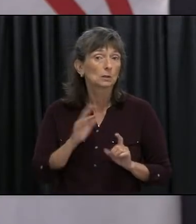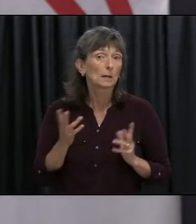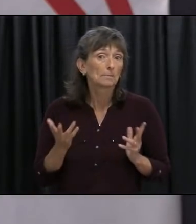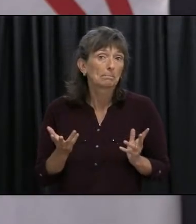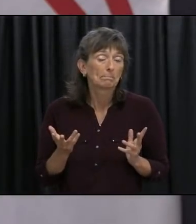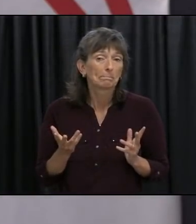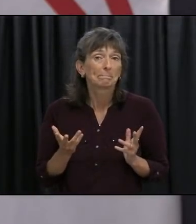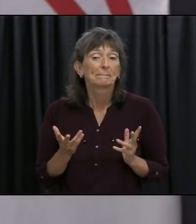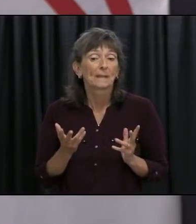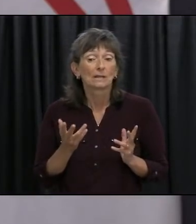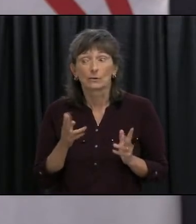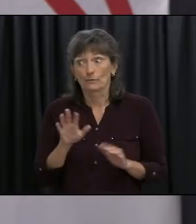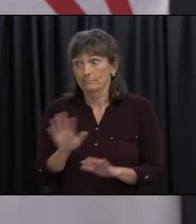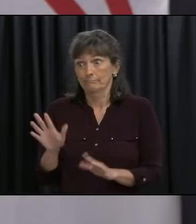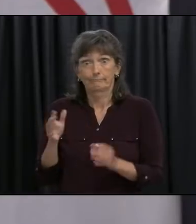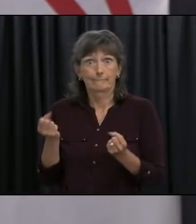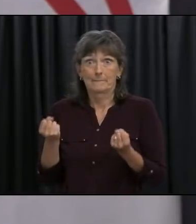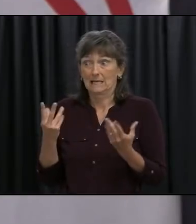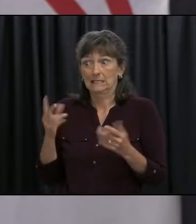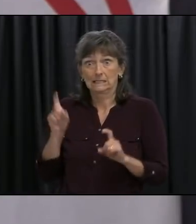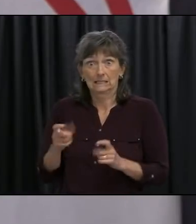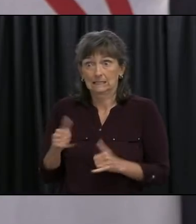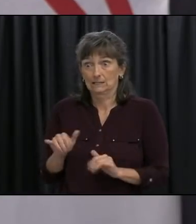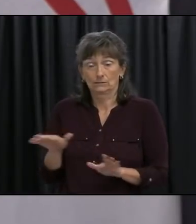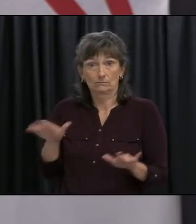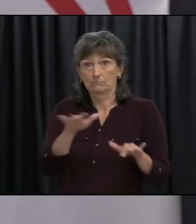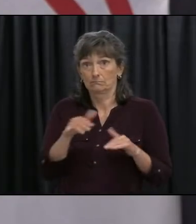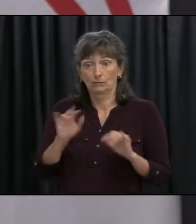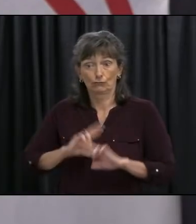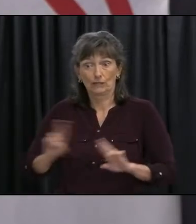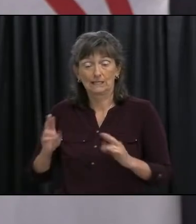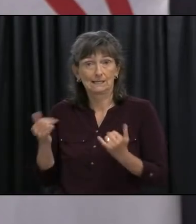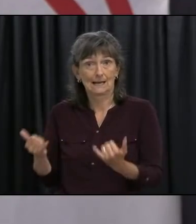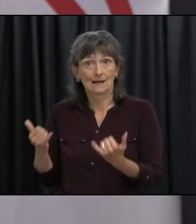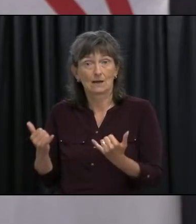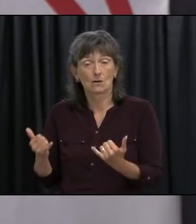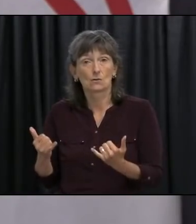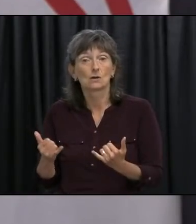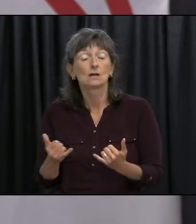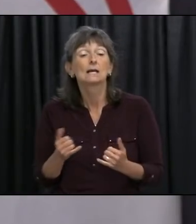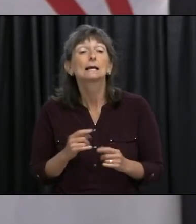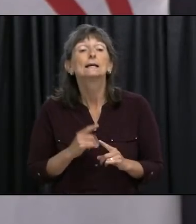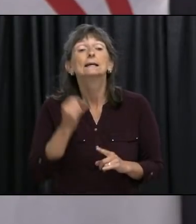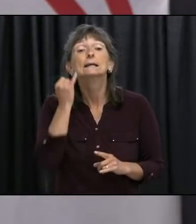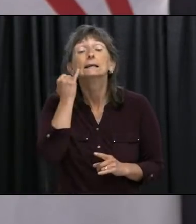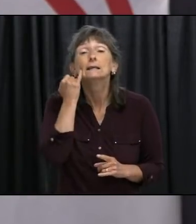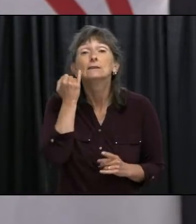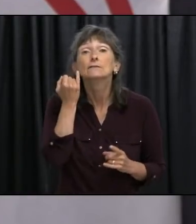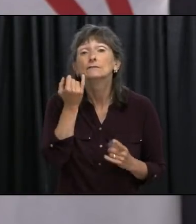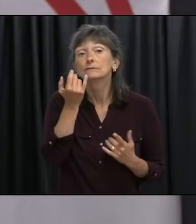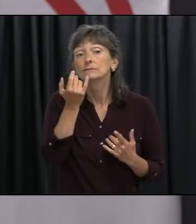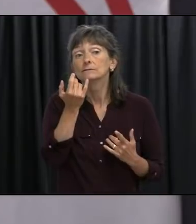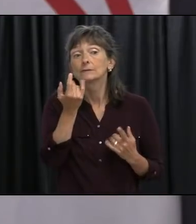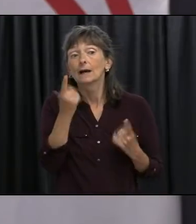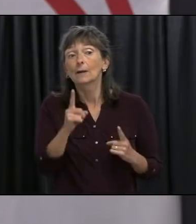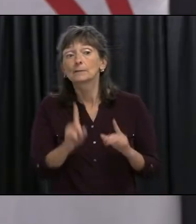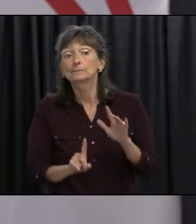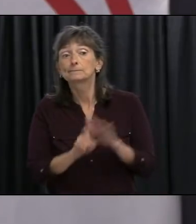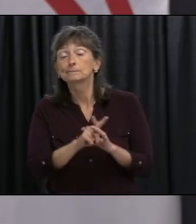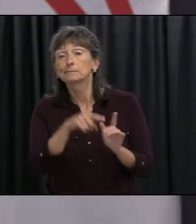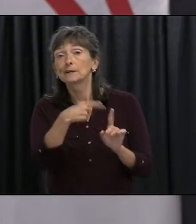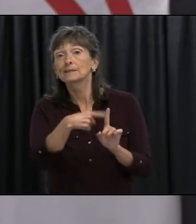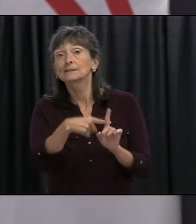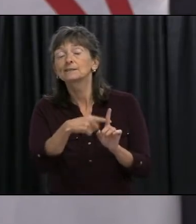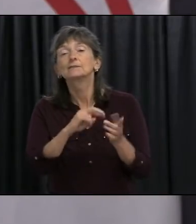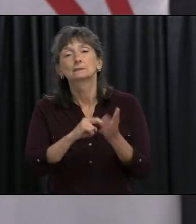these tests are available. And if we find ourselves, unfortunately, in a situation where we're seeing positive cases, well,